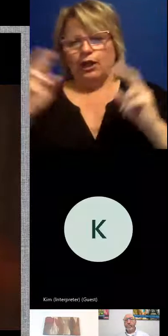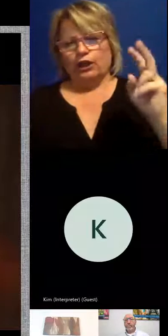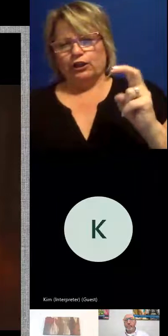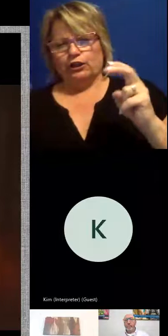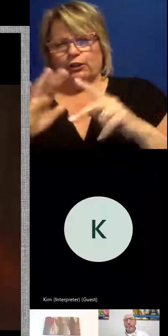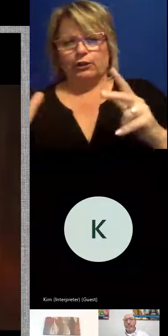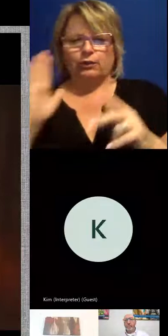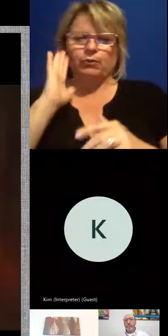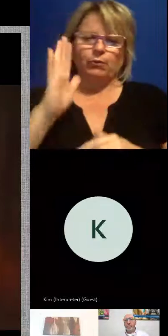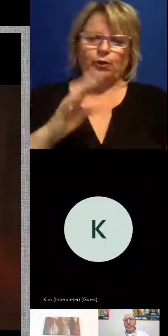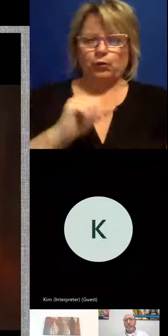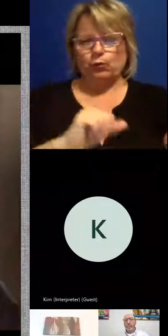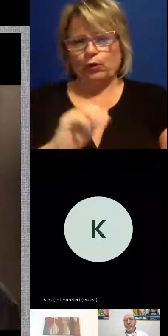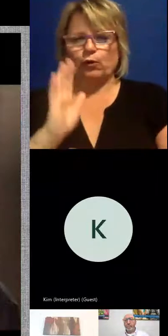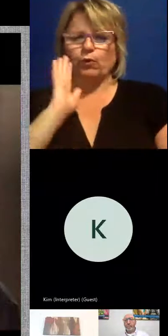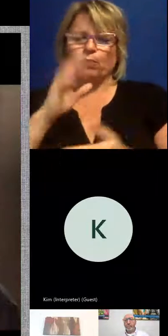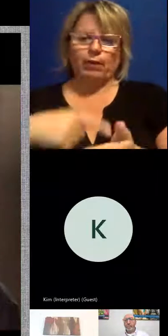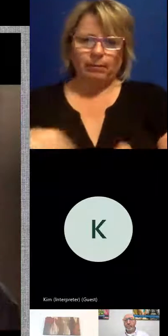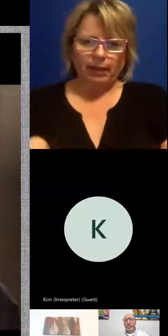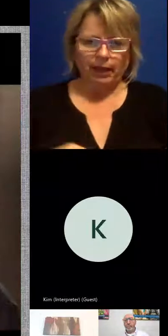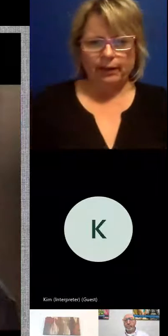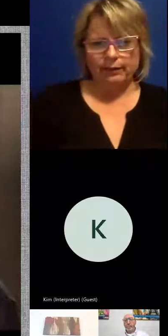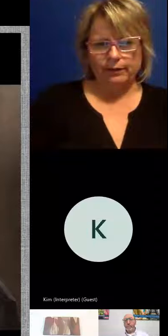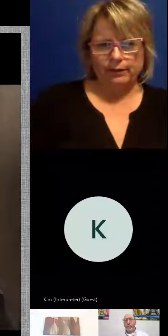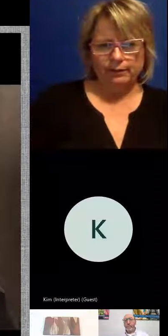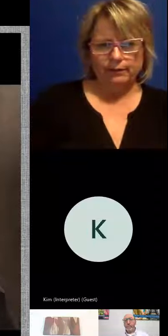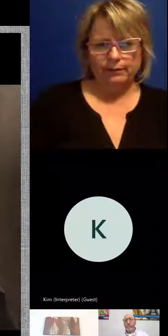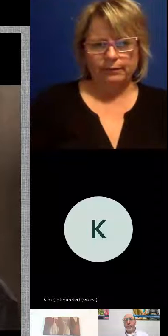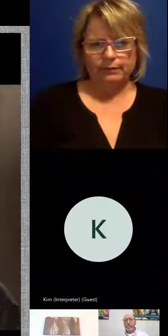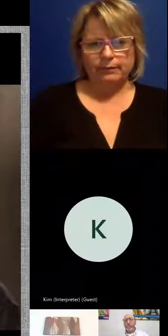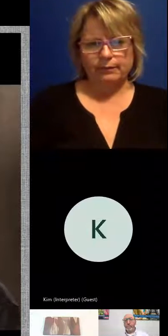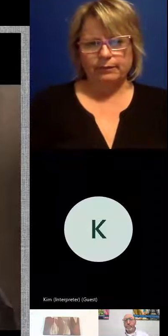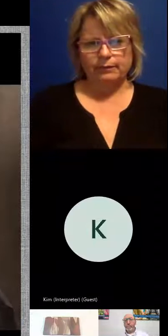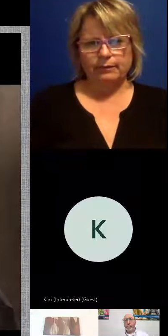will work, will pay. Be